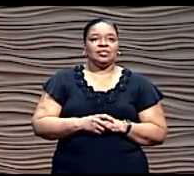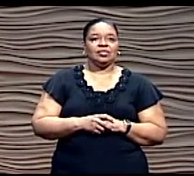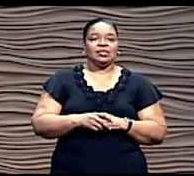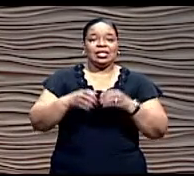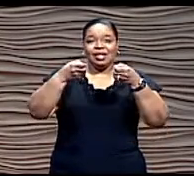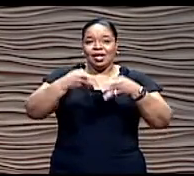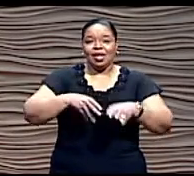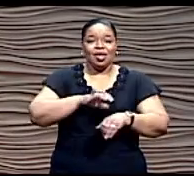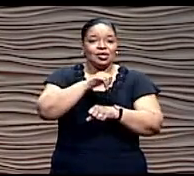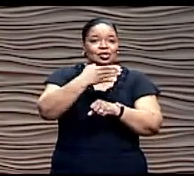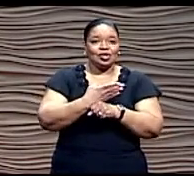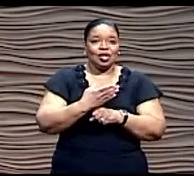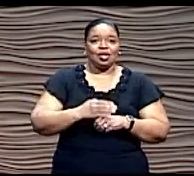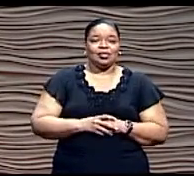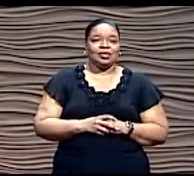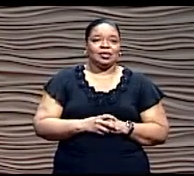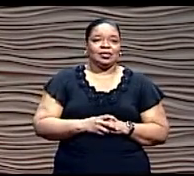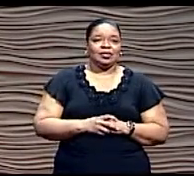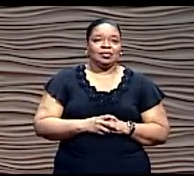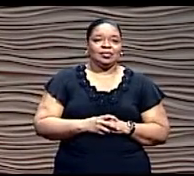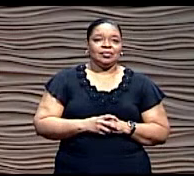Lost jobs.